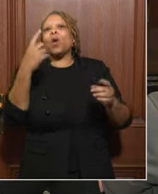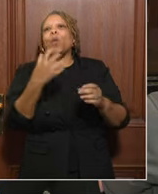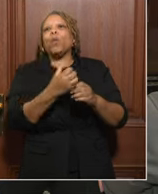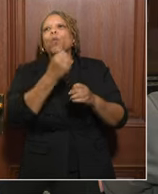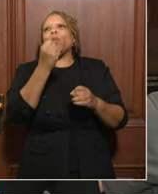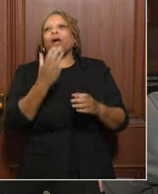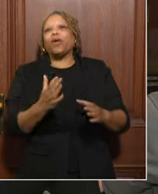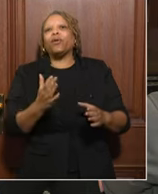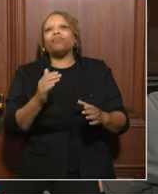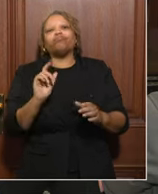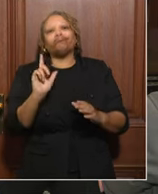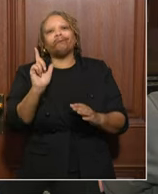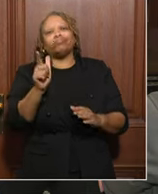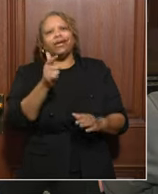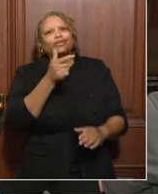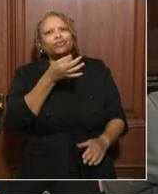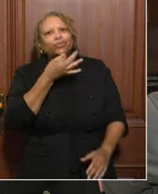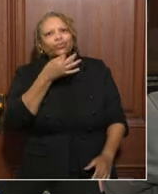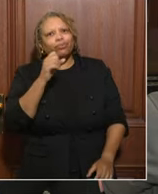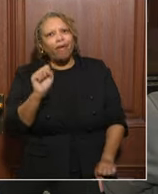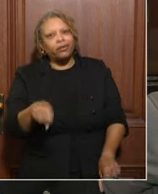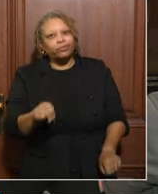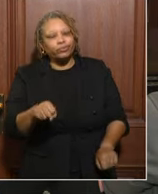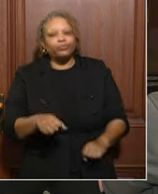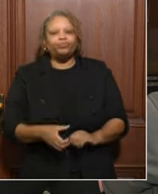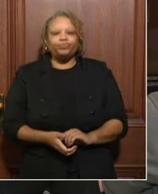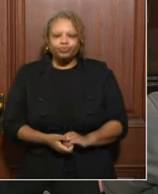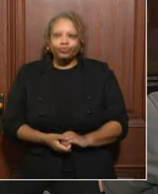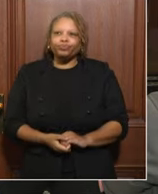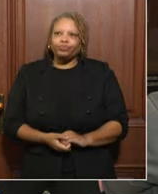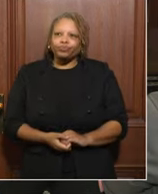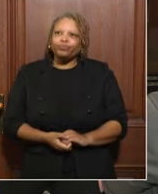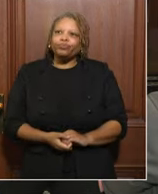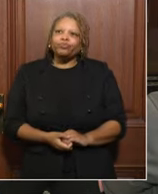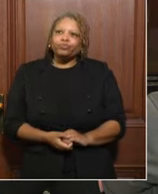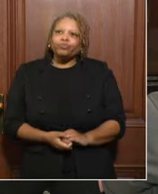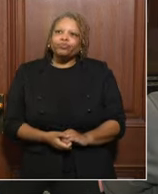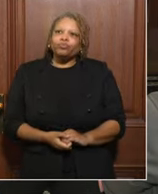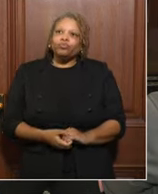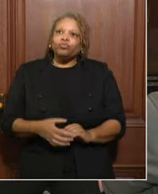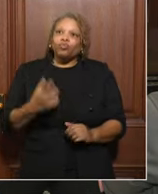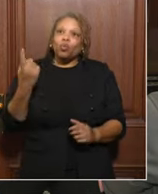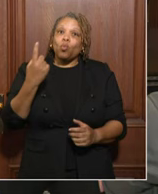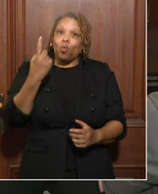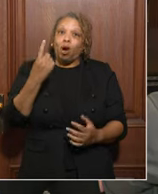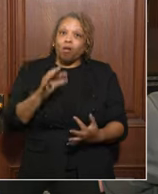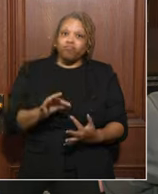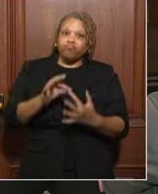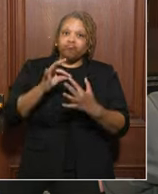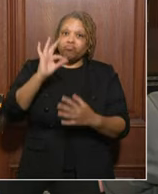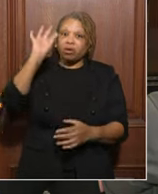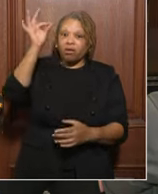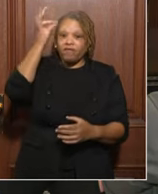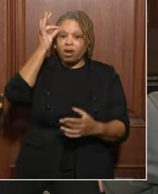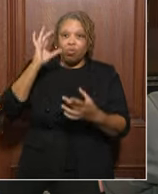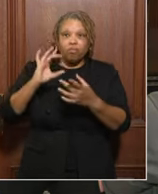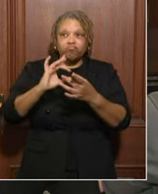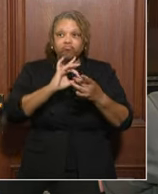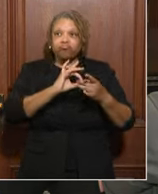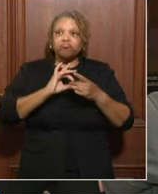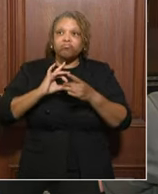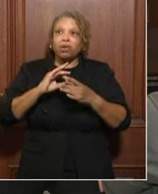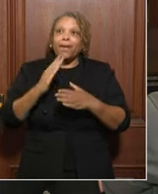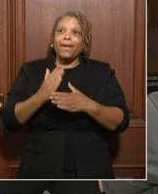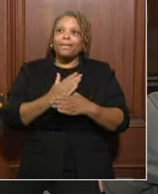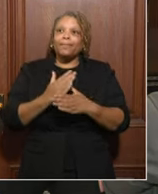possible. One difference I would say is the federal coordination between the Congress and the White House, because we